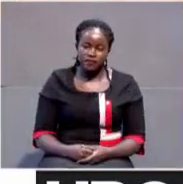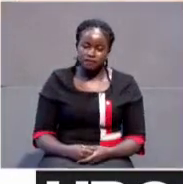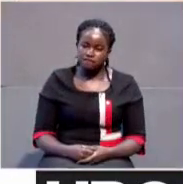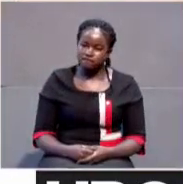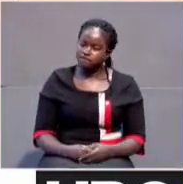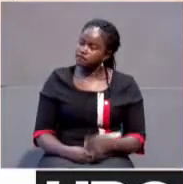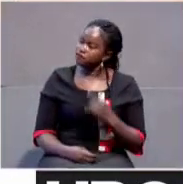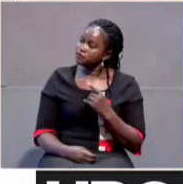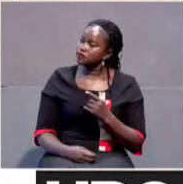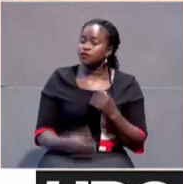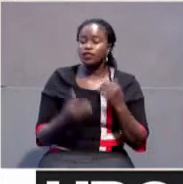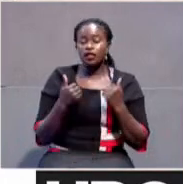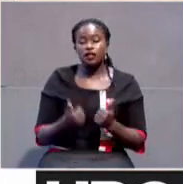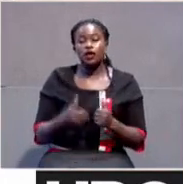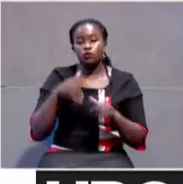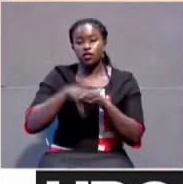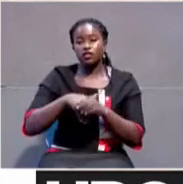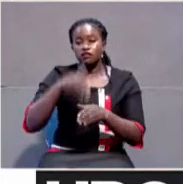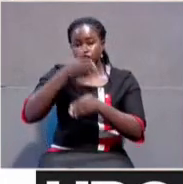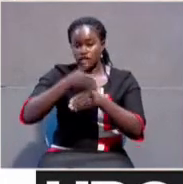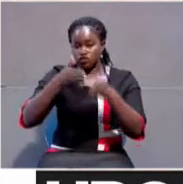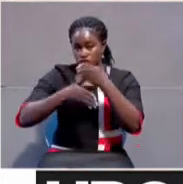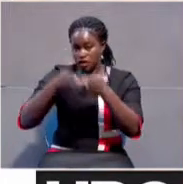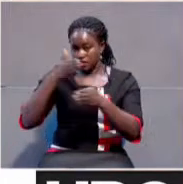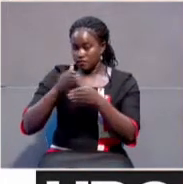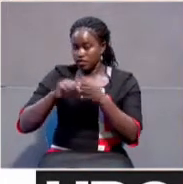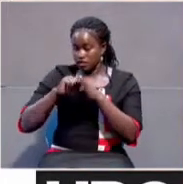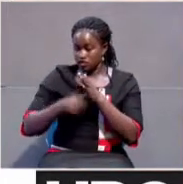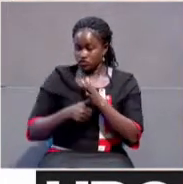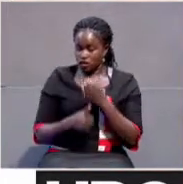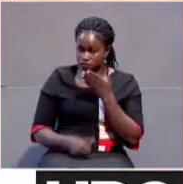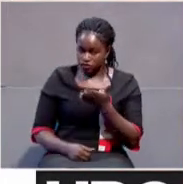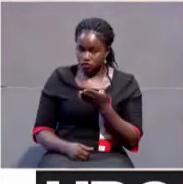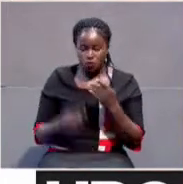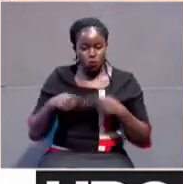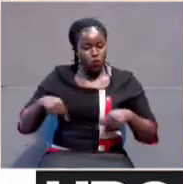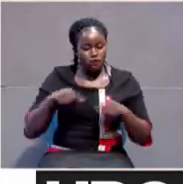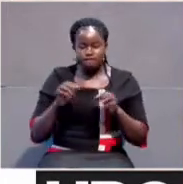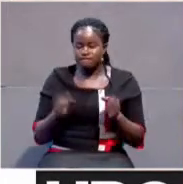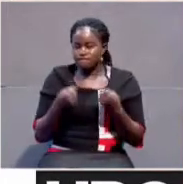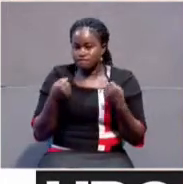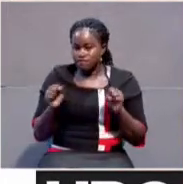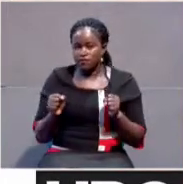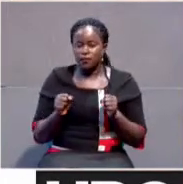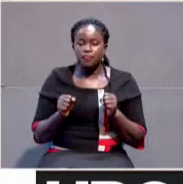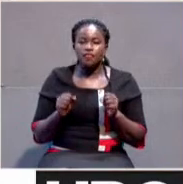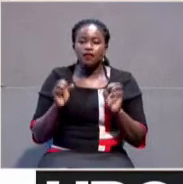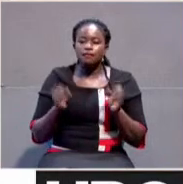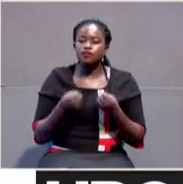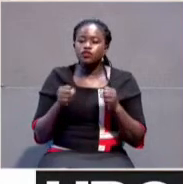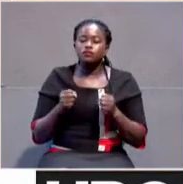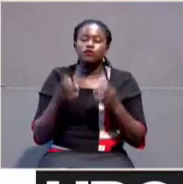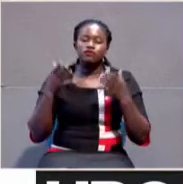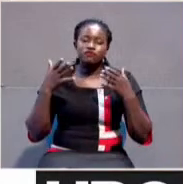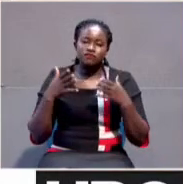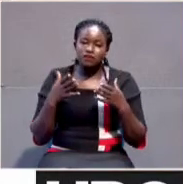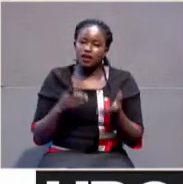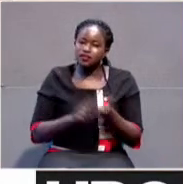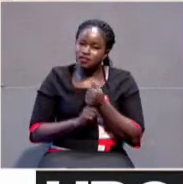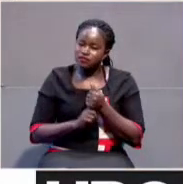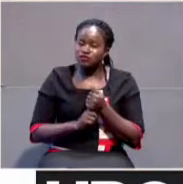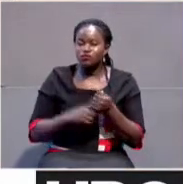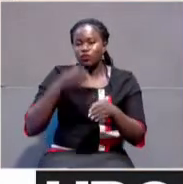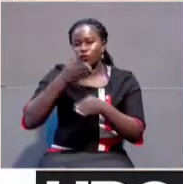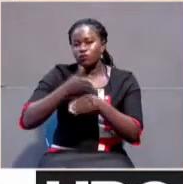As far as the infrastructure is concerned, we could not accomplish the